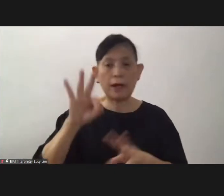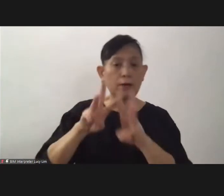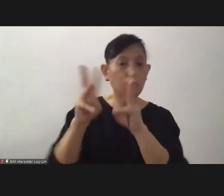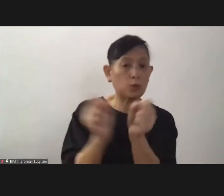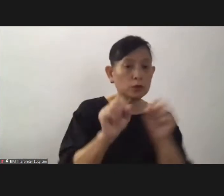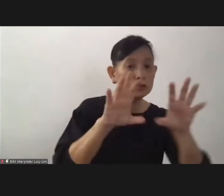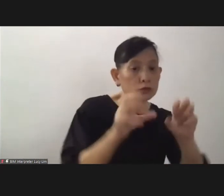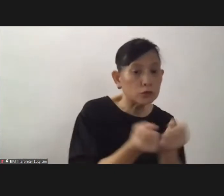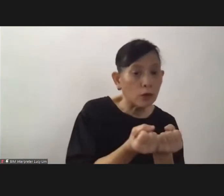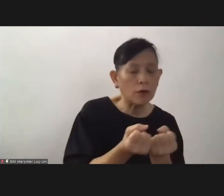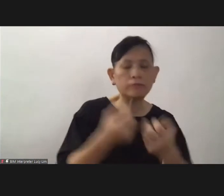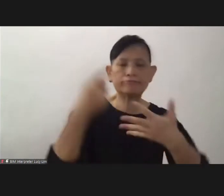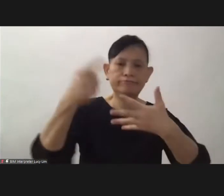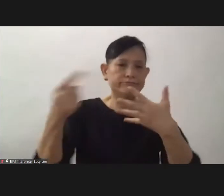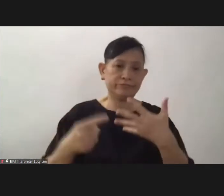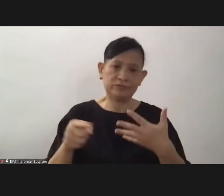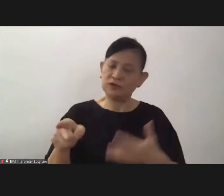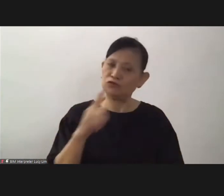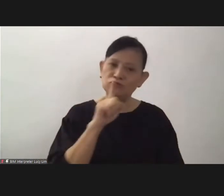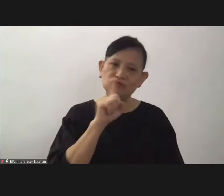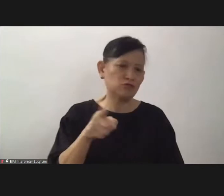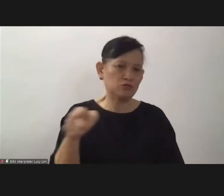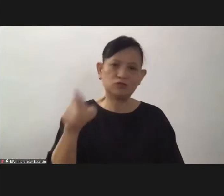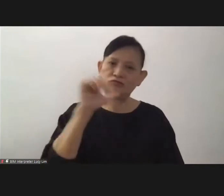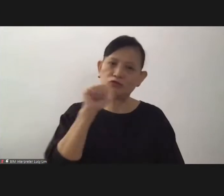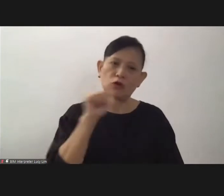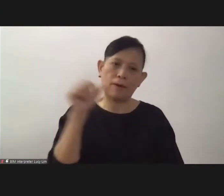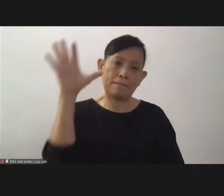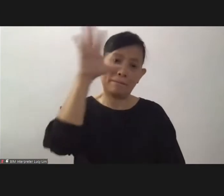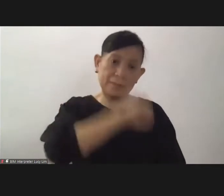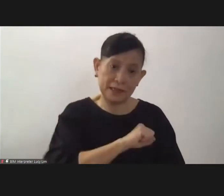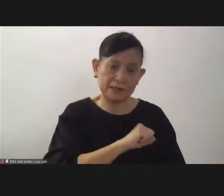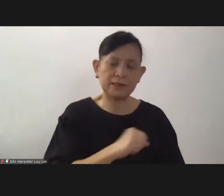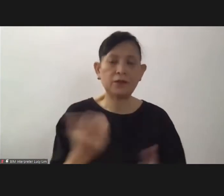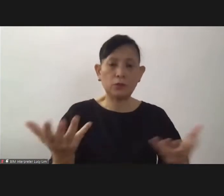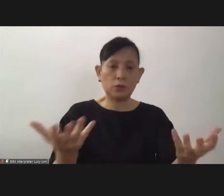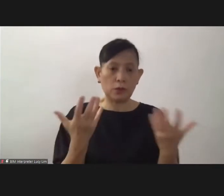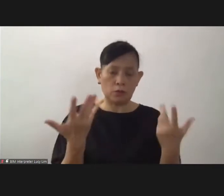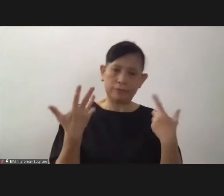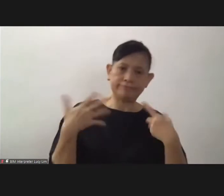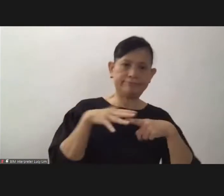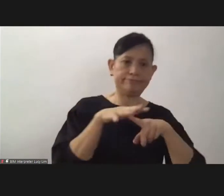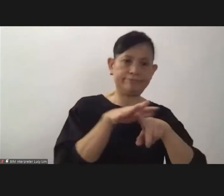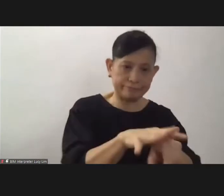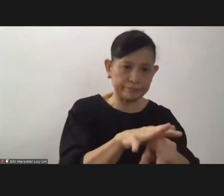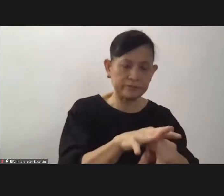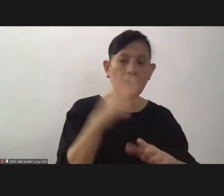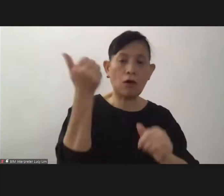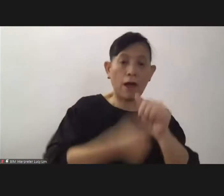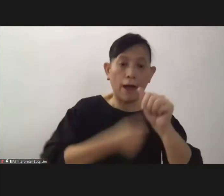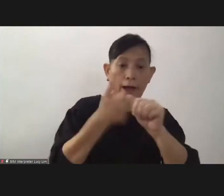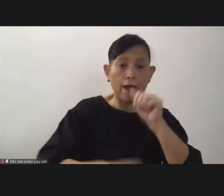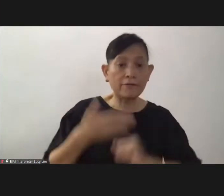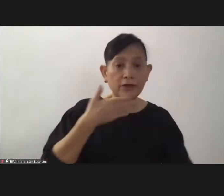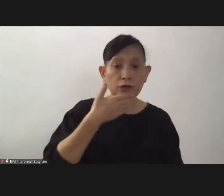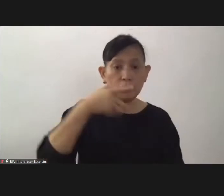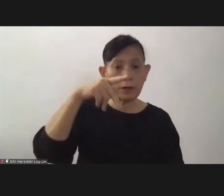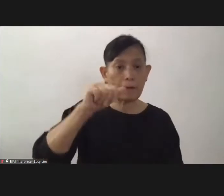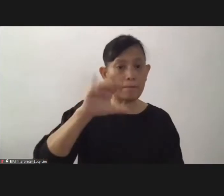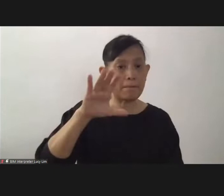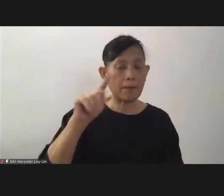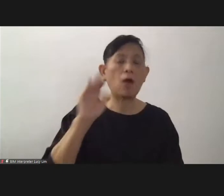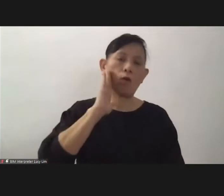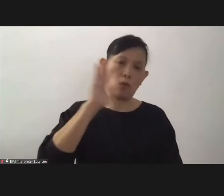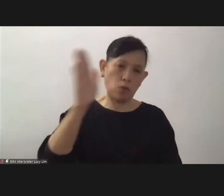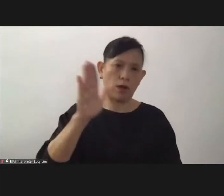miss. In an effort to be more inclusive and diverse, Every Youth PACT session will be translated